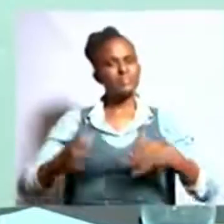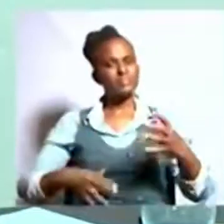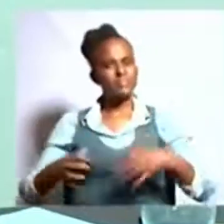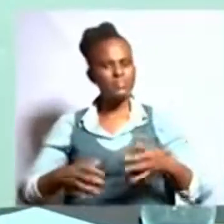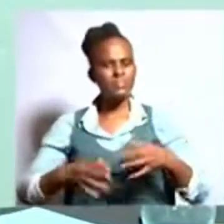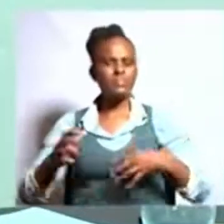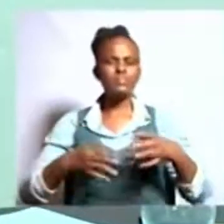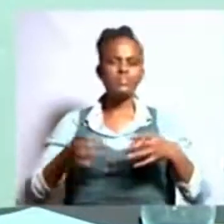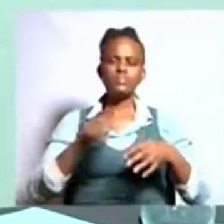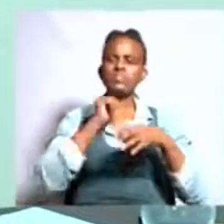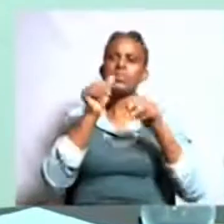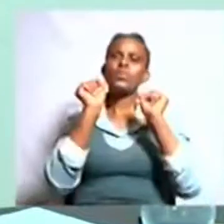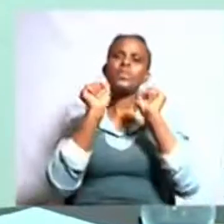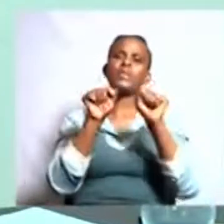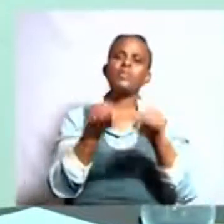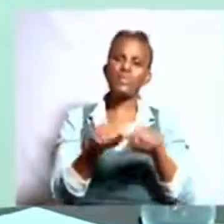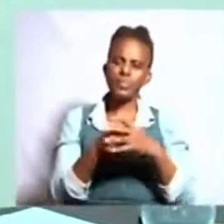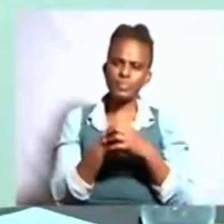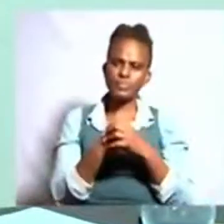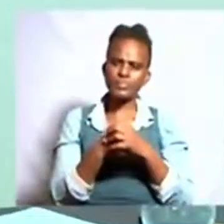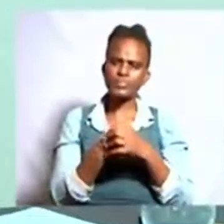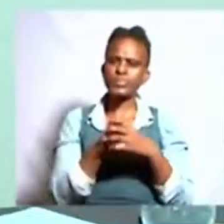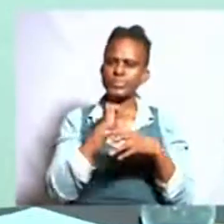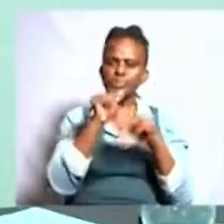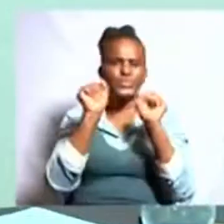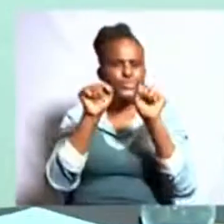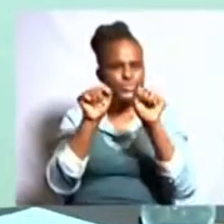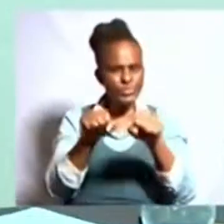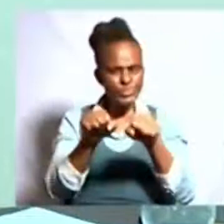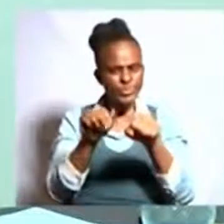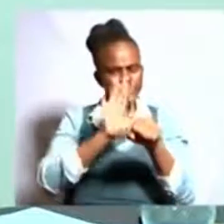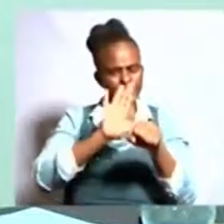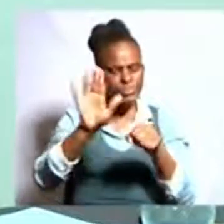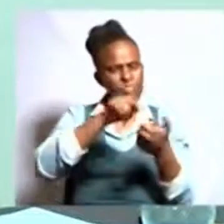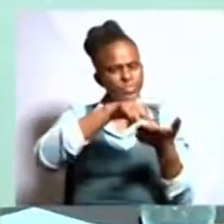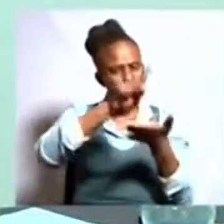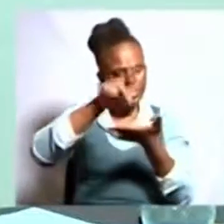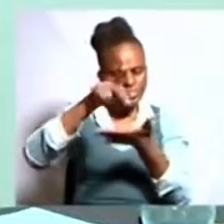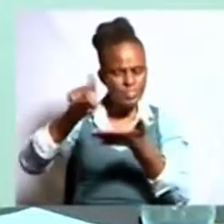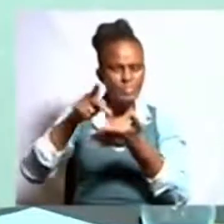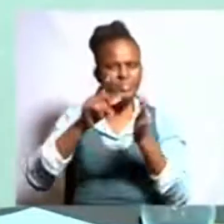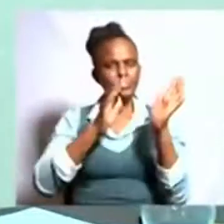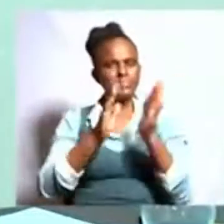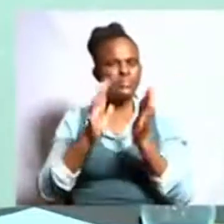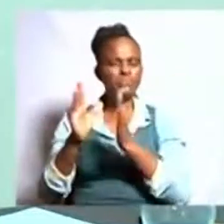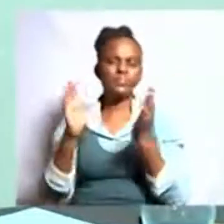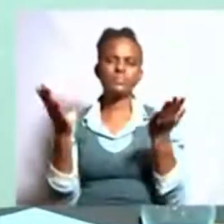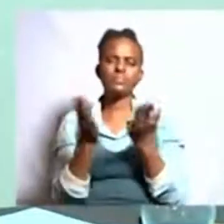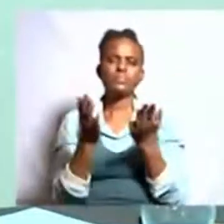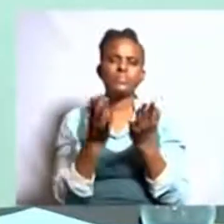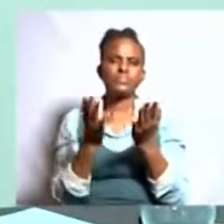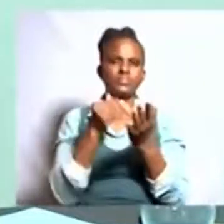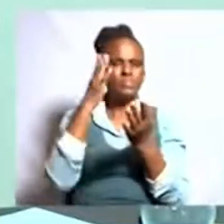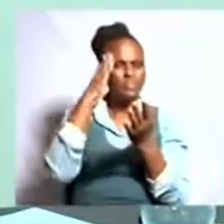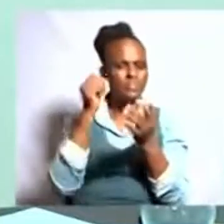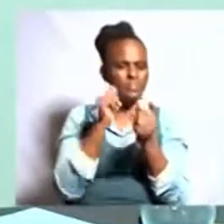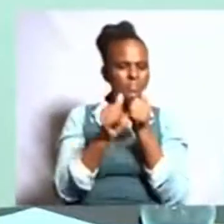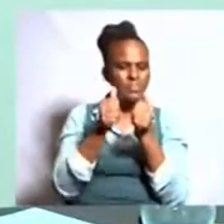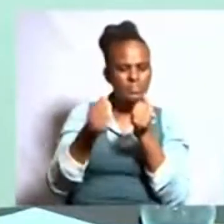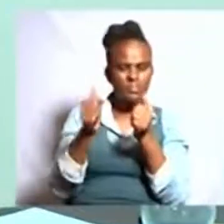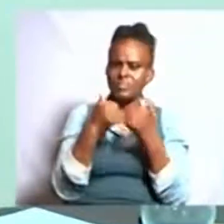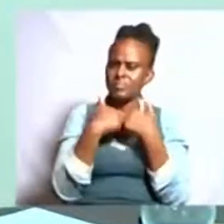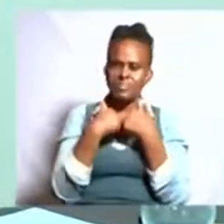are unable to meet their repayment obligations because there are